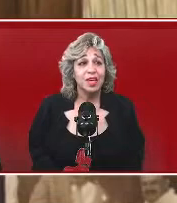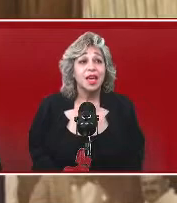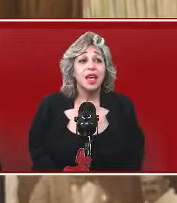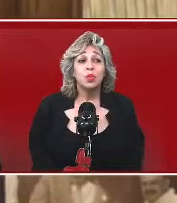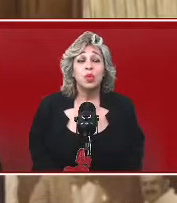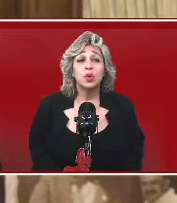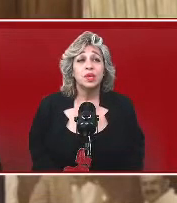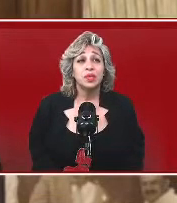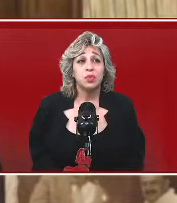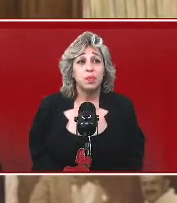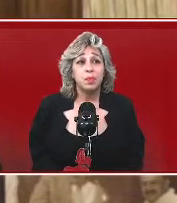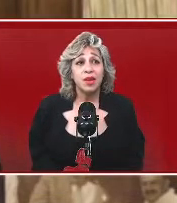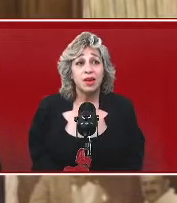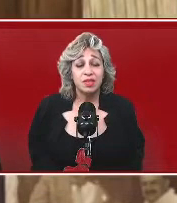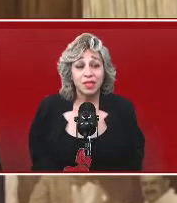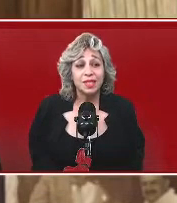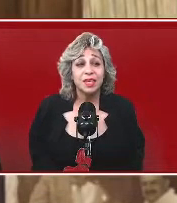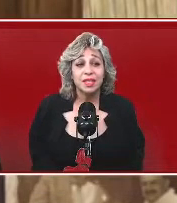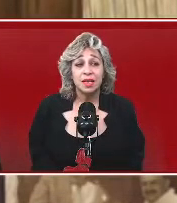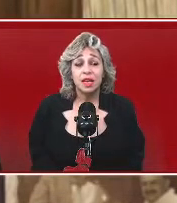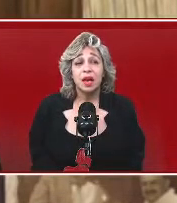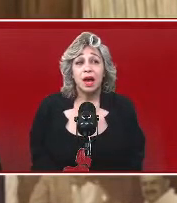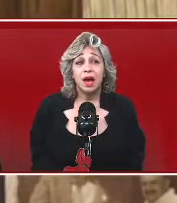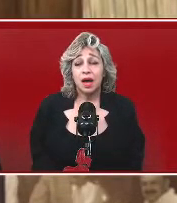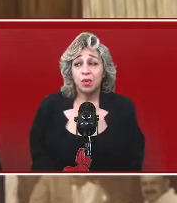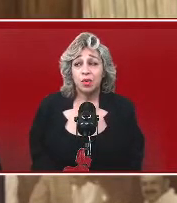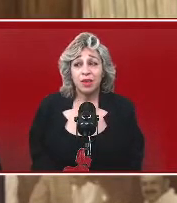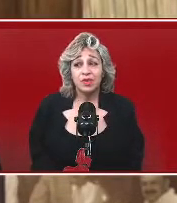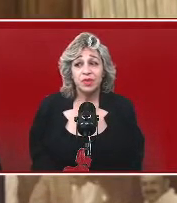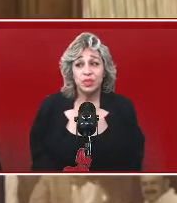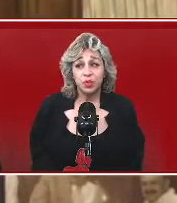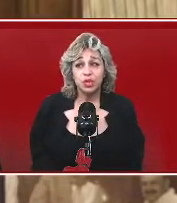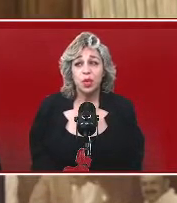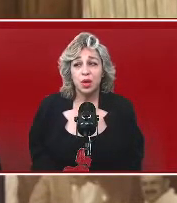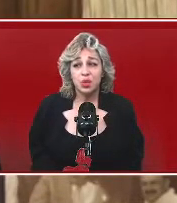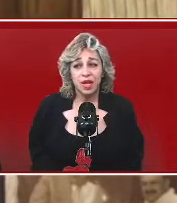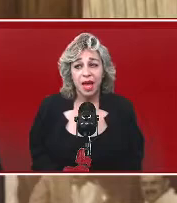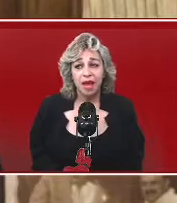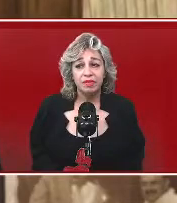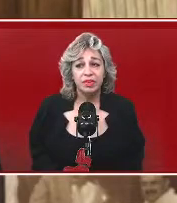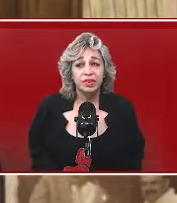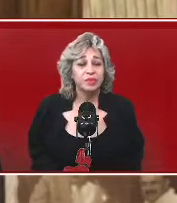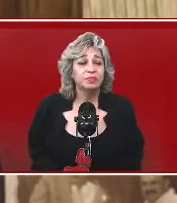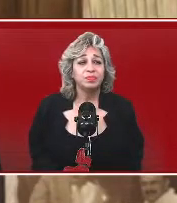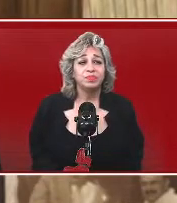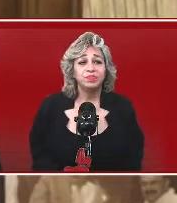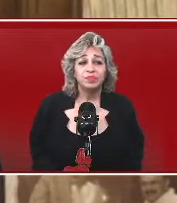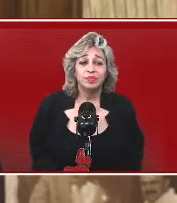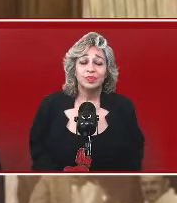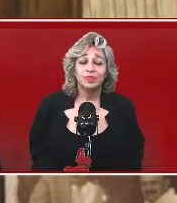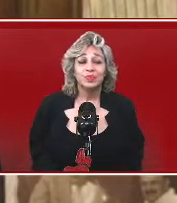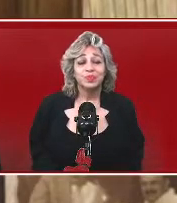refineries, and we're going to repair the 6 refineries which we already have.